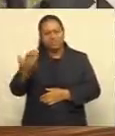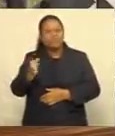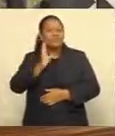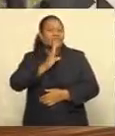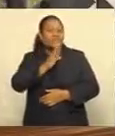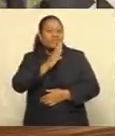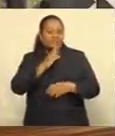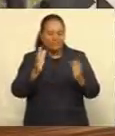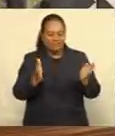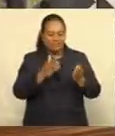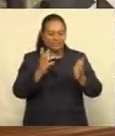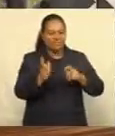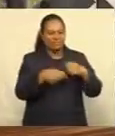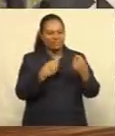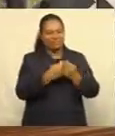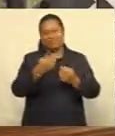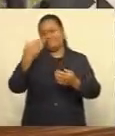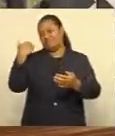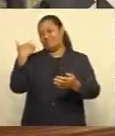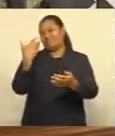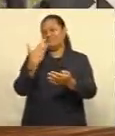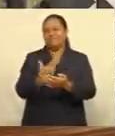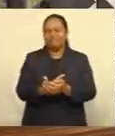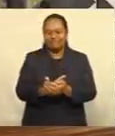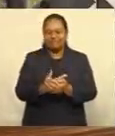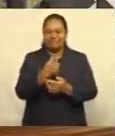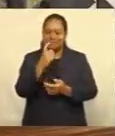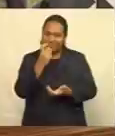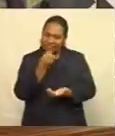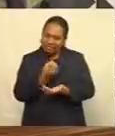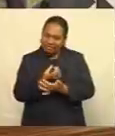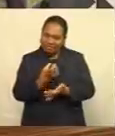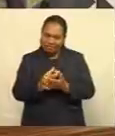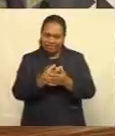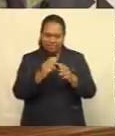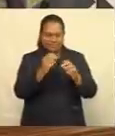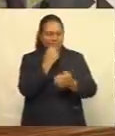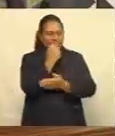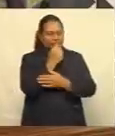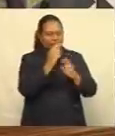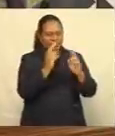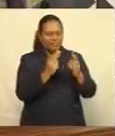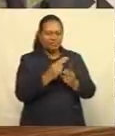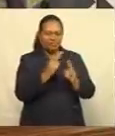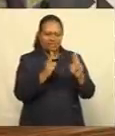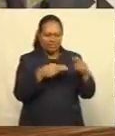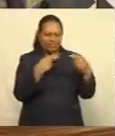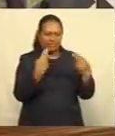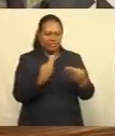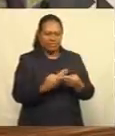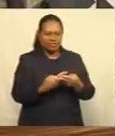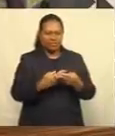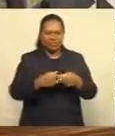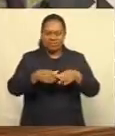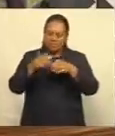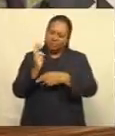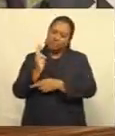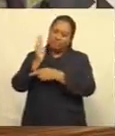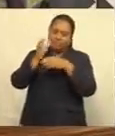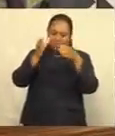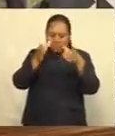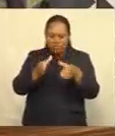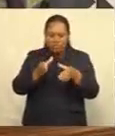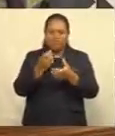for the team in previous years. The Thakonrove Rugby Union wants a team that's representative of the whole of Thakonrove as